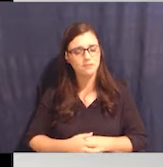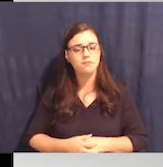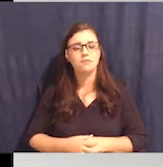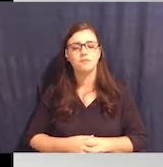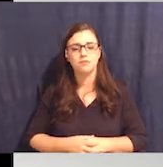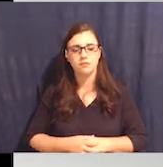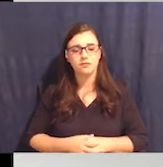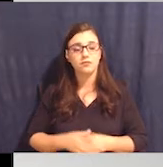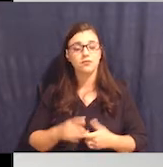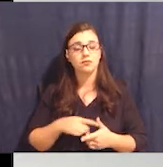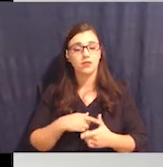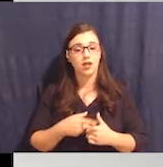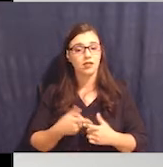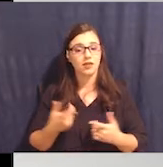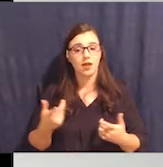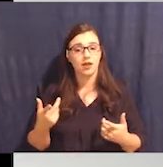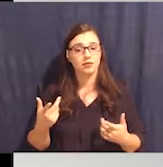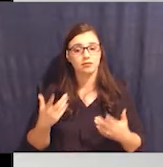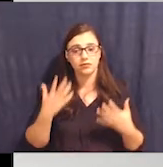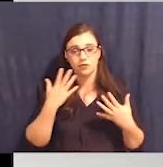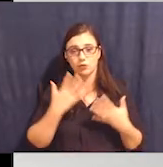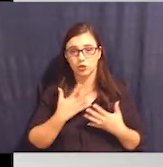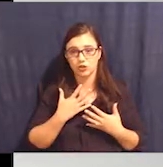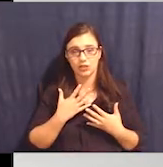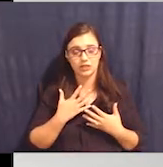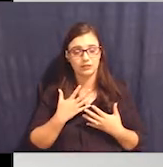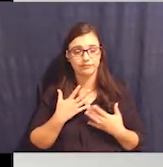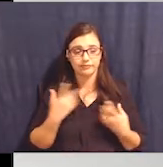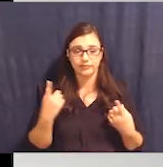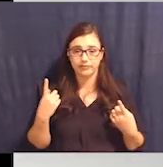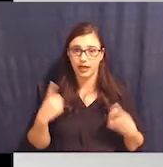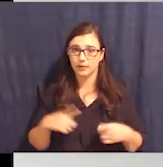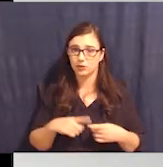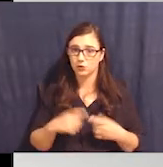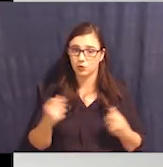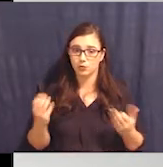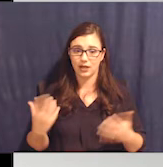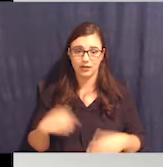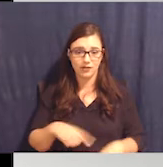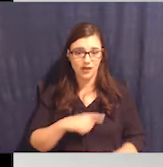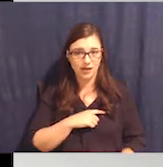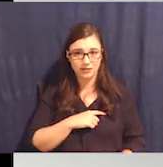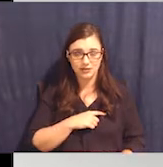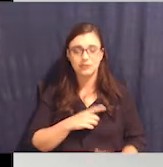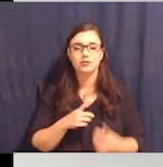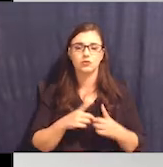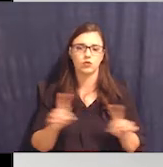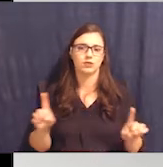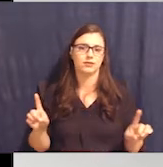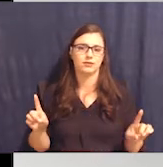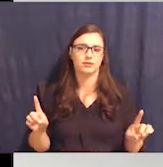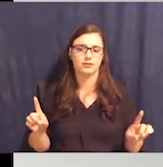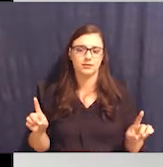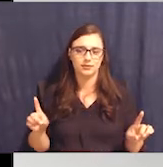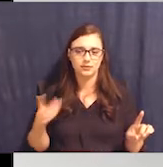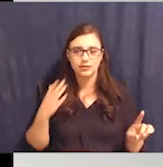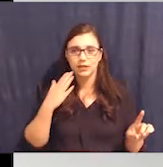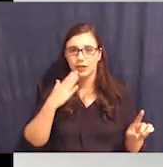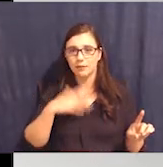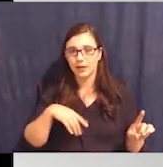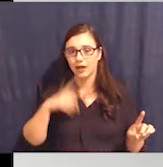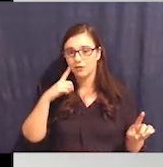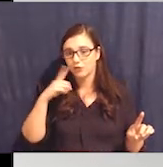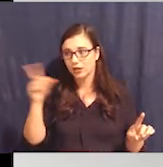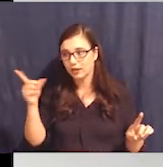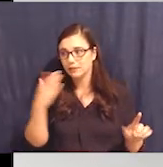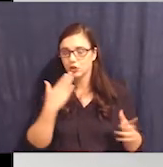job. And then, unfortunately, and it happens to a lot of us, divorce. Bad